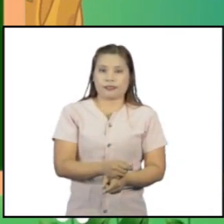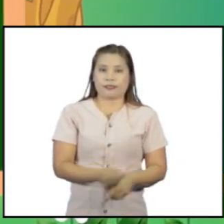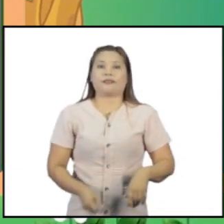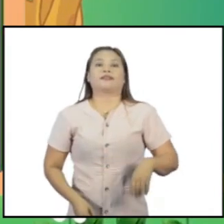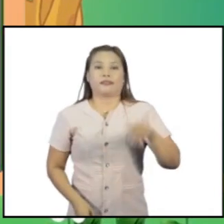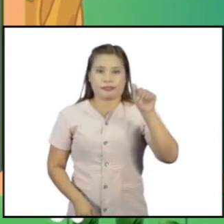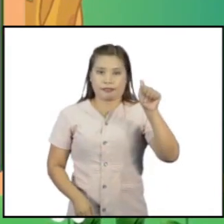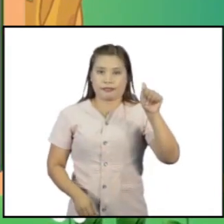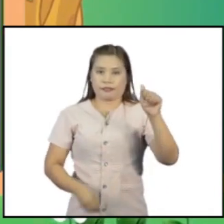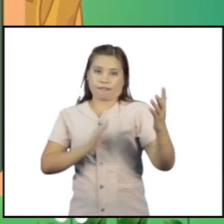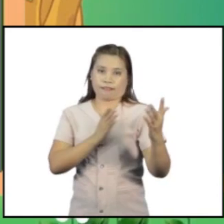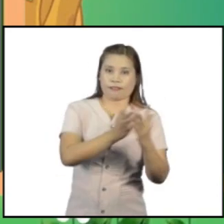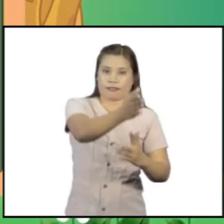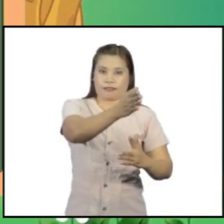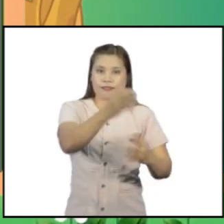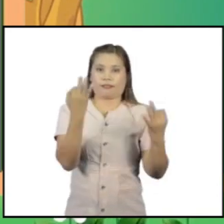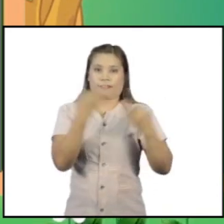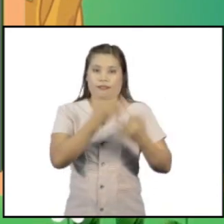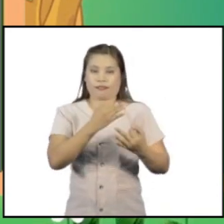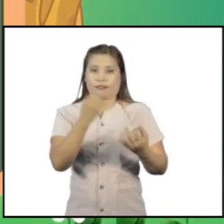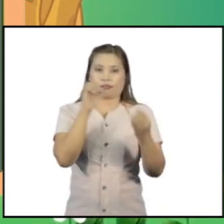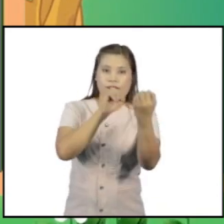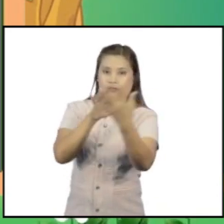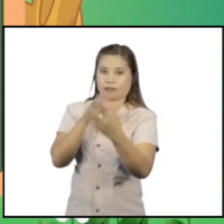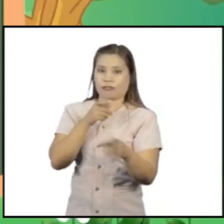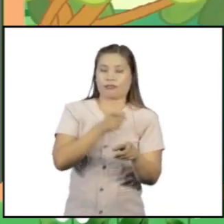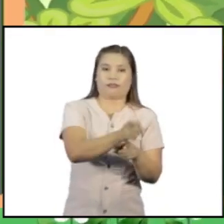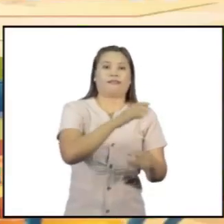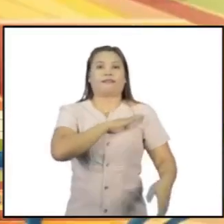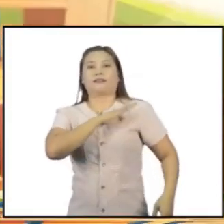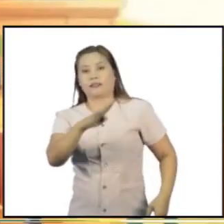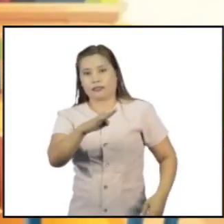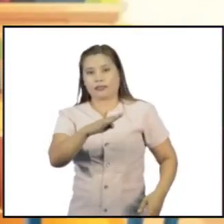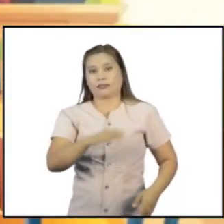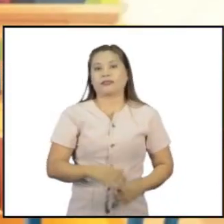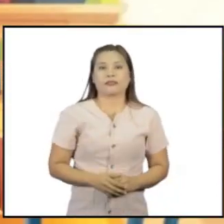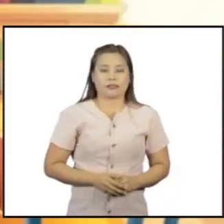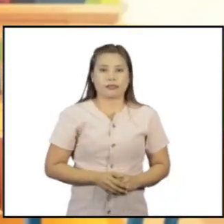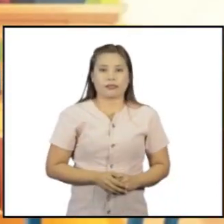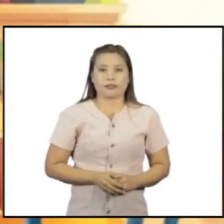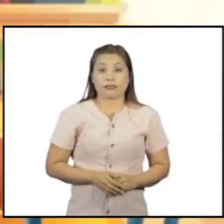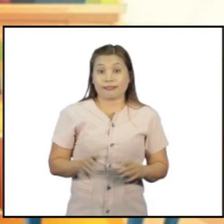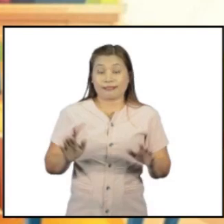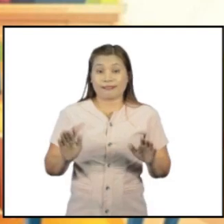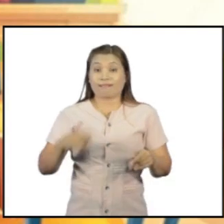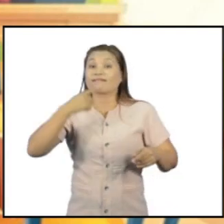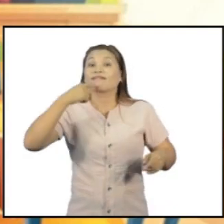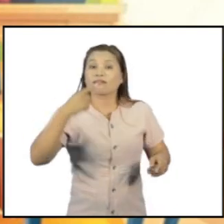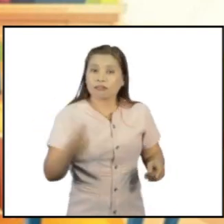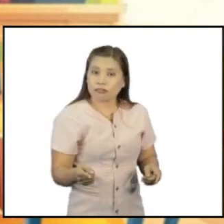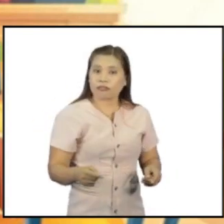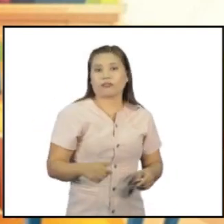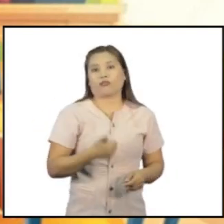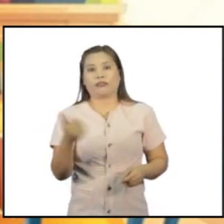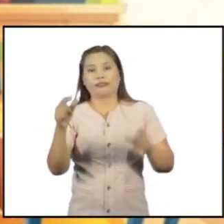is letter A. To overcome fear and face the bully bravely. Can you tell what are